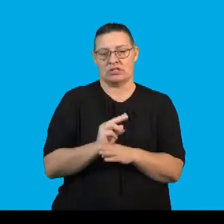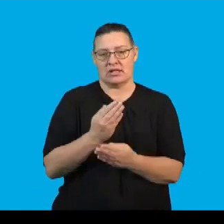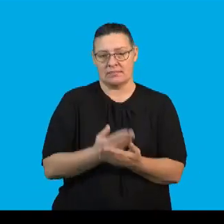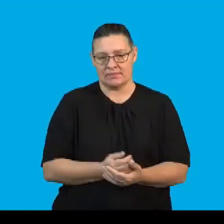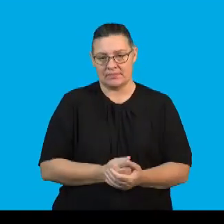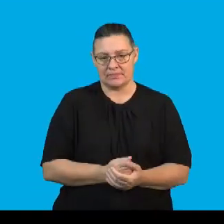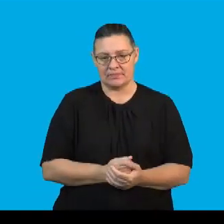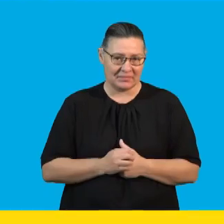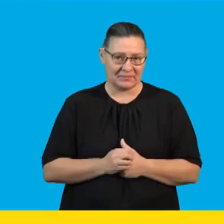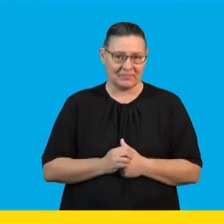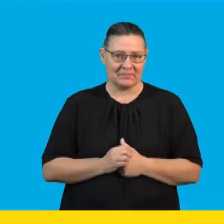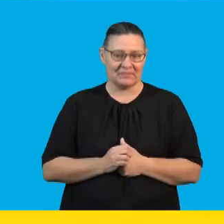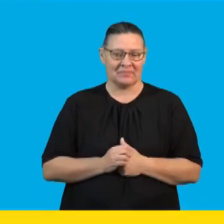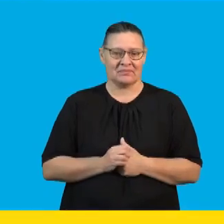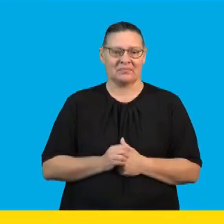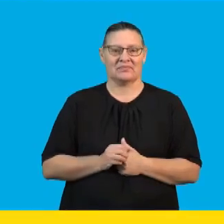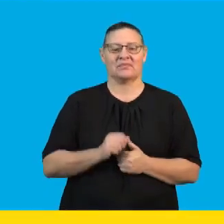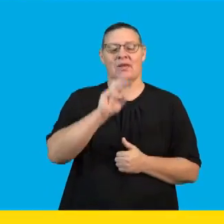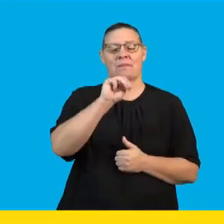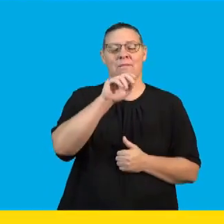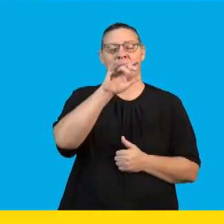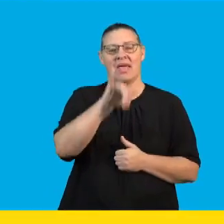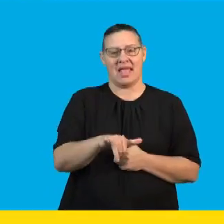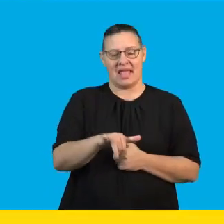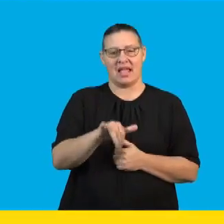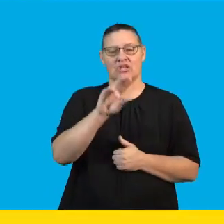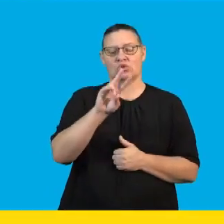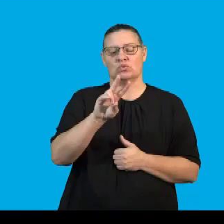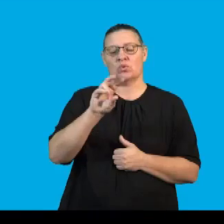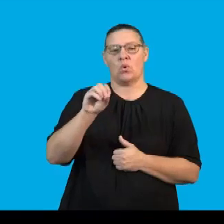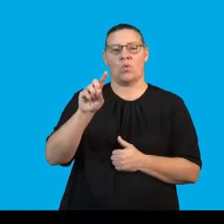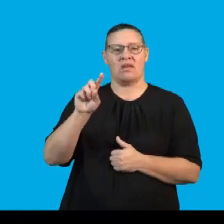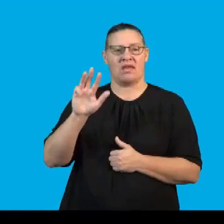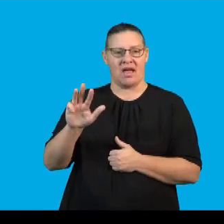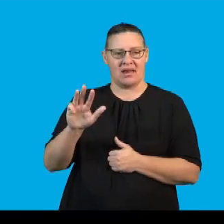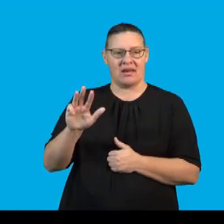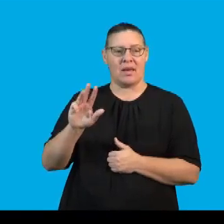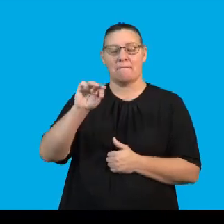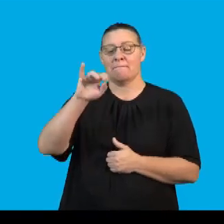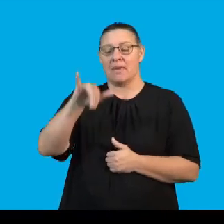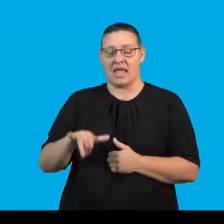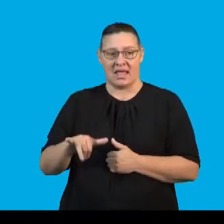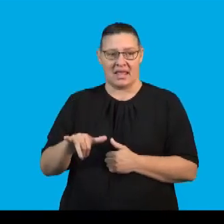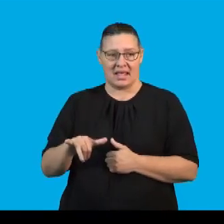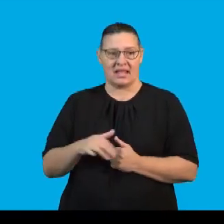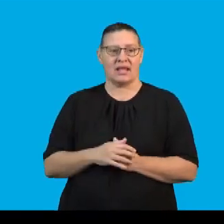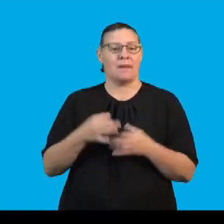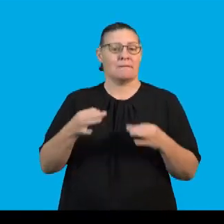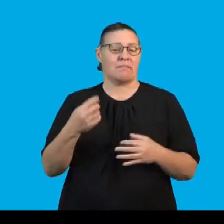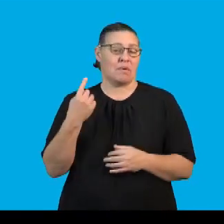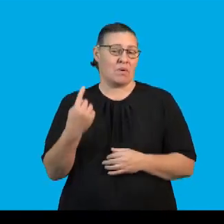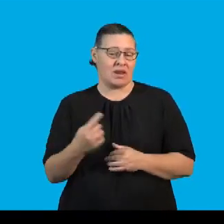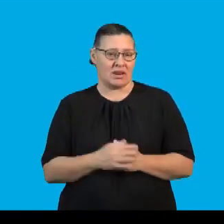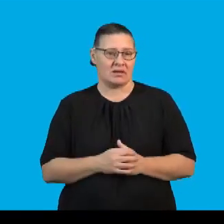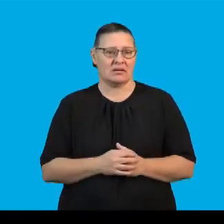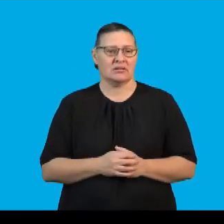monitored. May 2019, paper 1, Question 1.5.